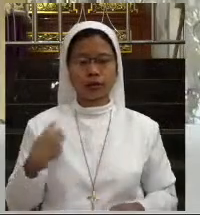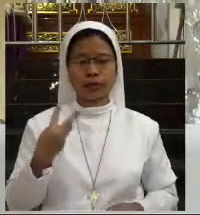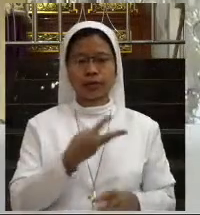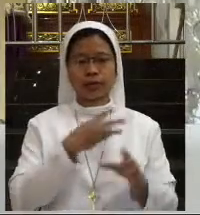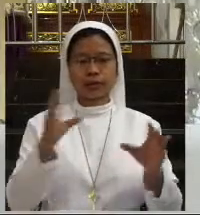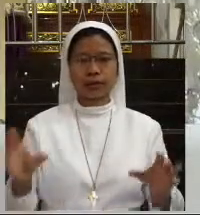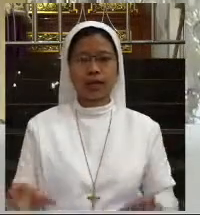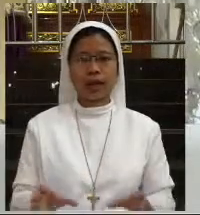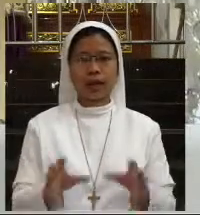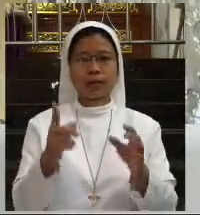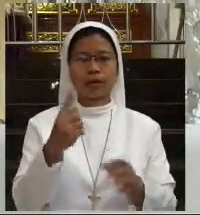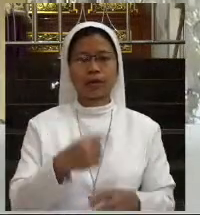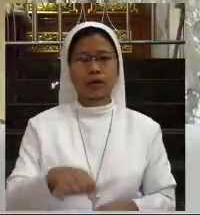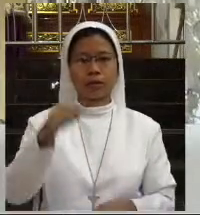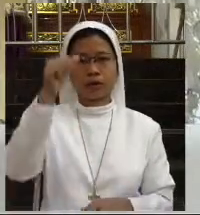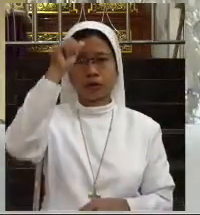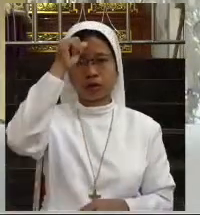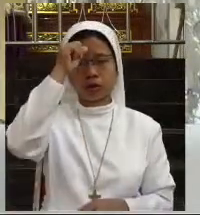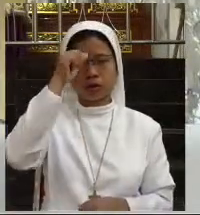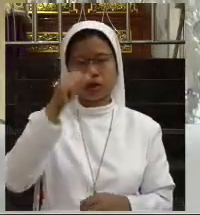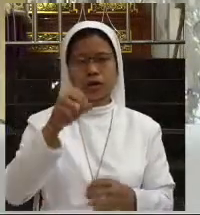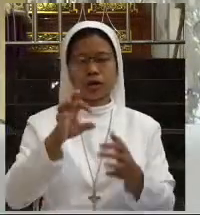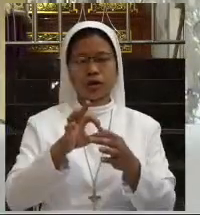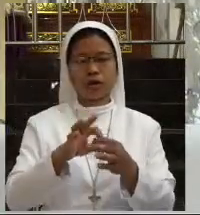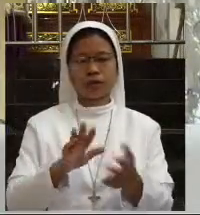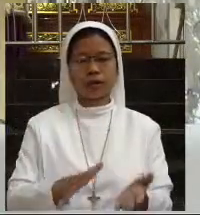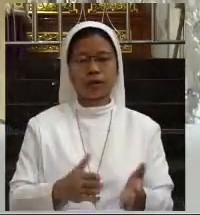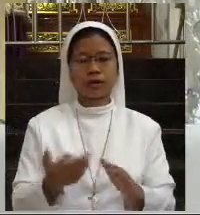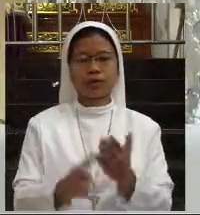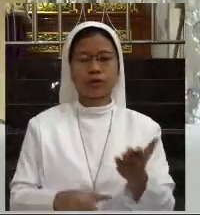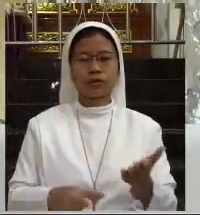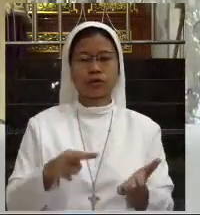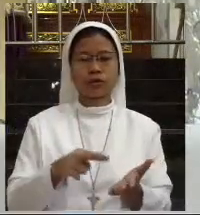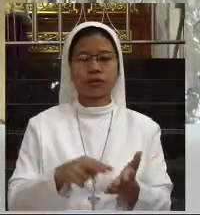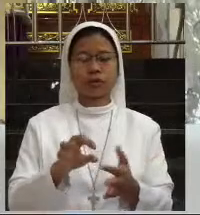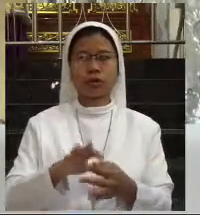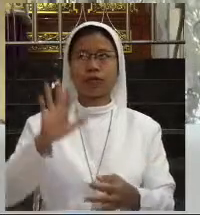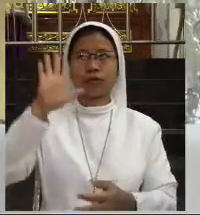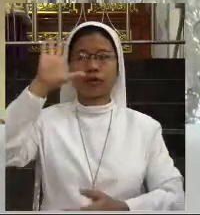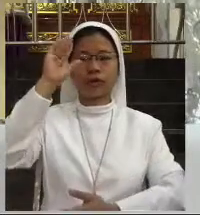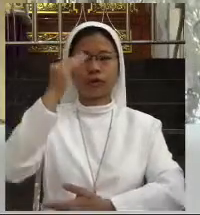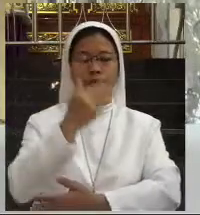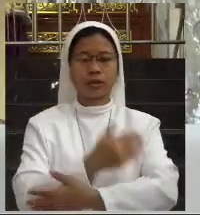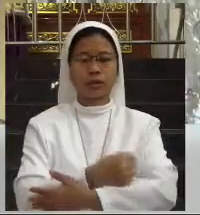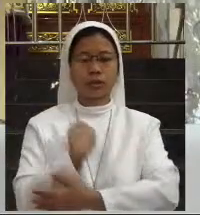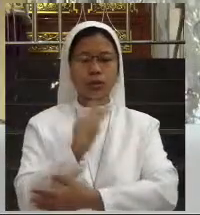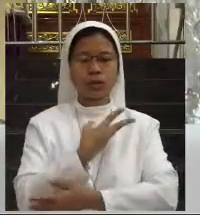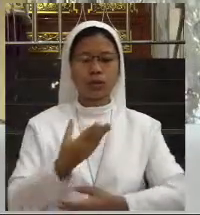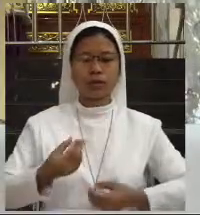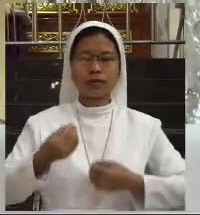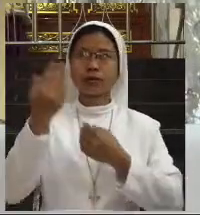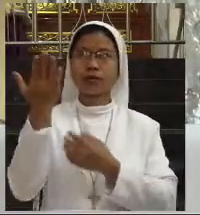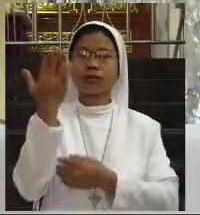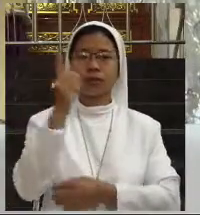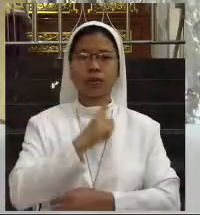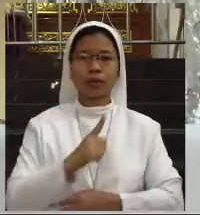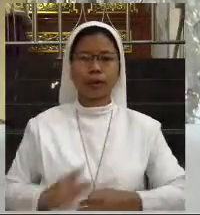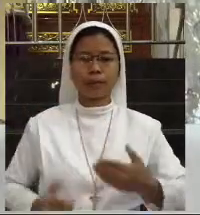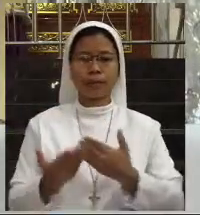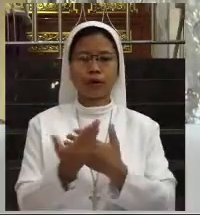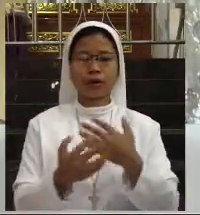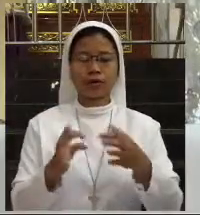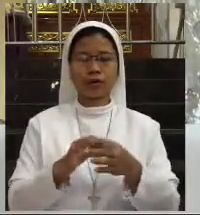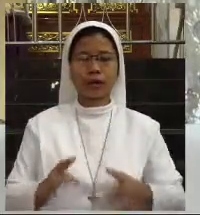celebrate the memorial of the death and resurrection of your Son, we offer you, Lord, the bread of life